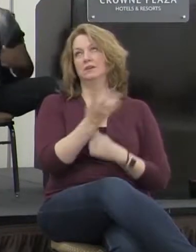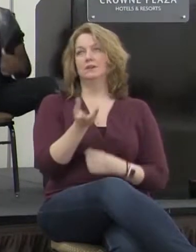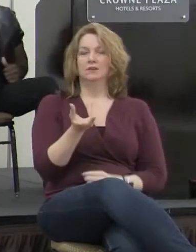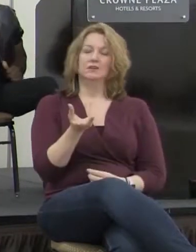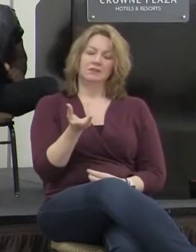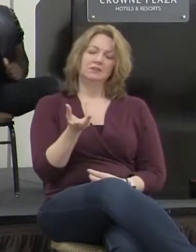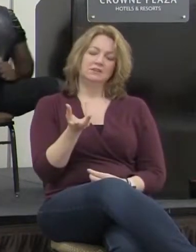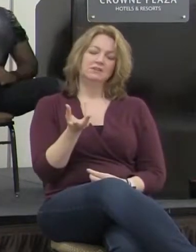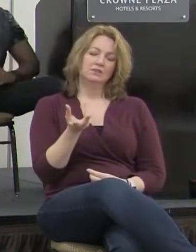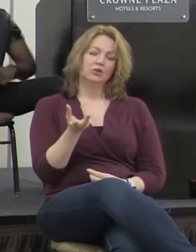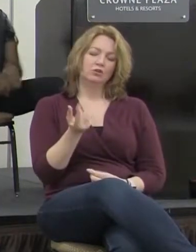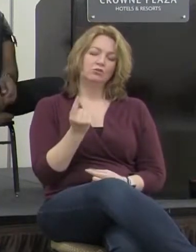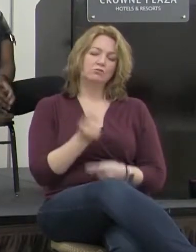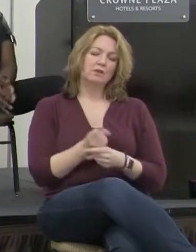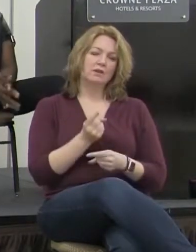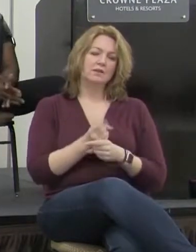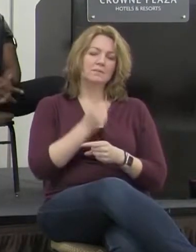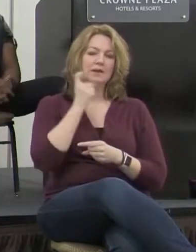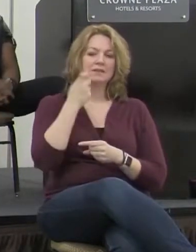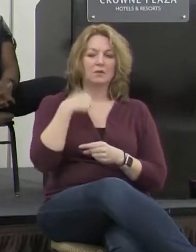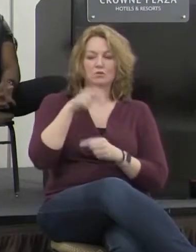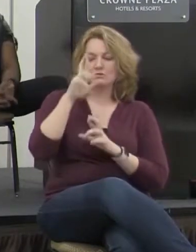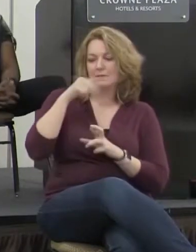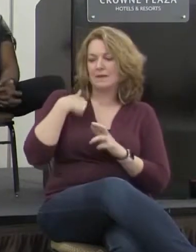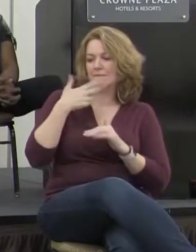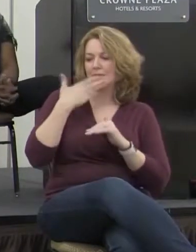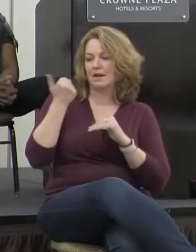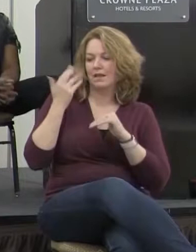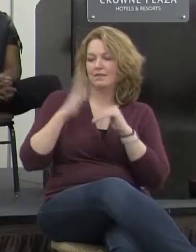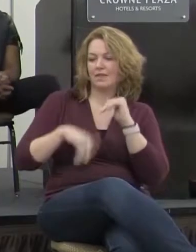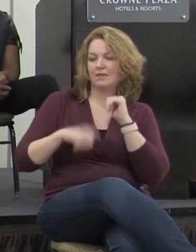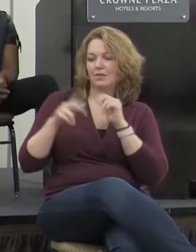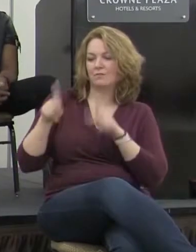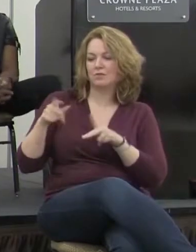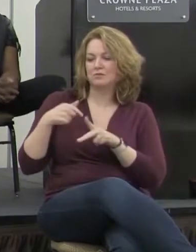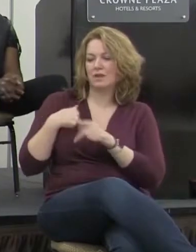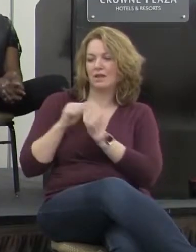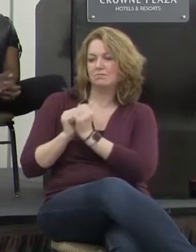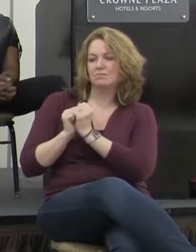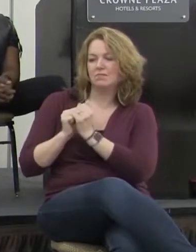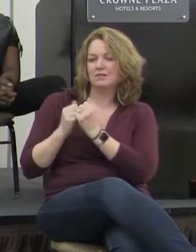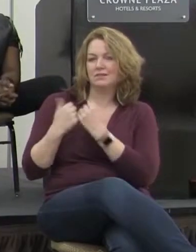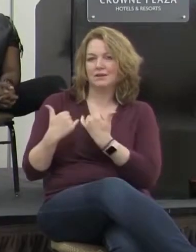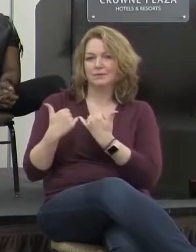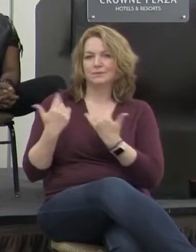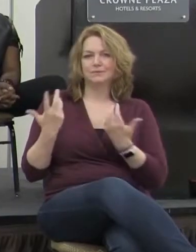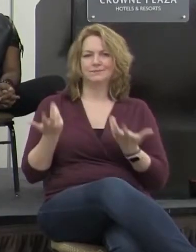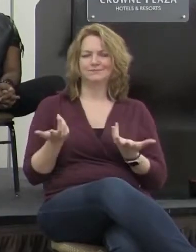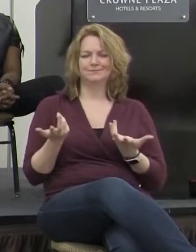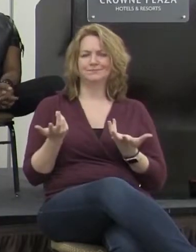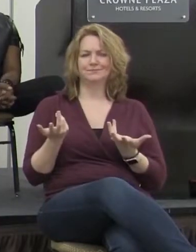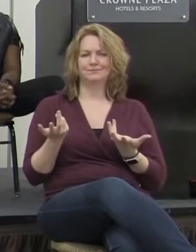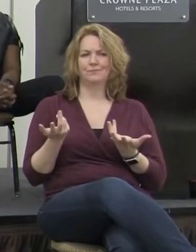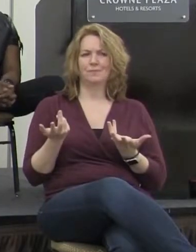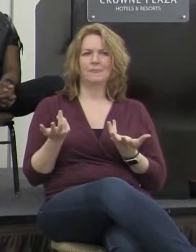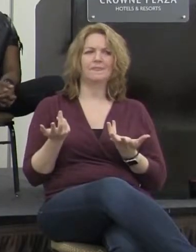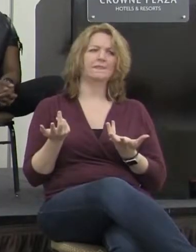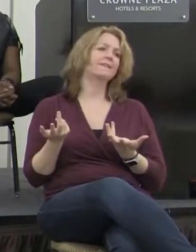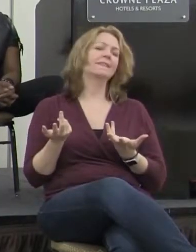That accept them because they will respect me better than the person I'm with. That it